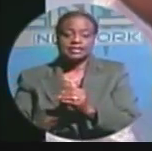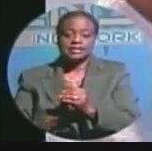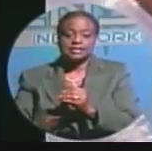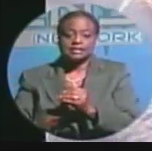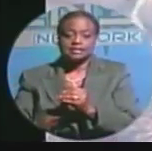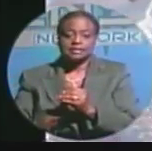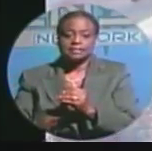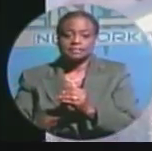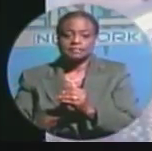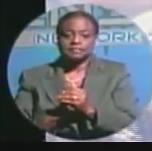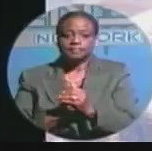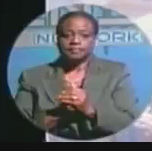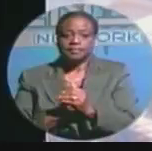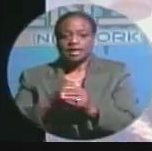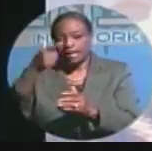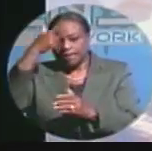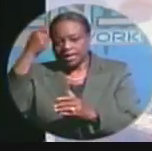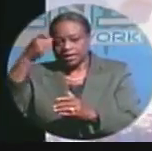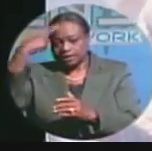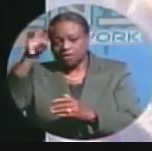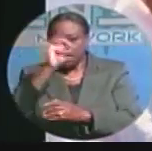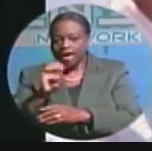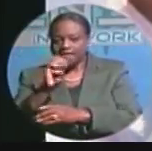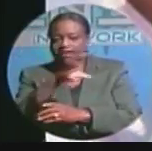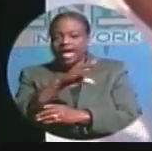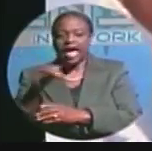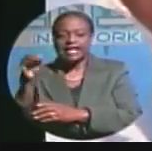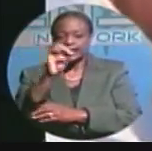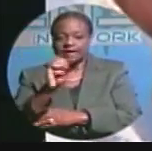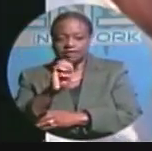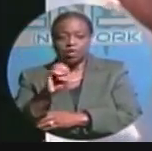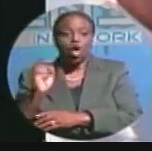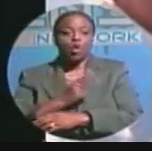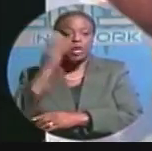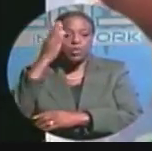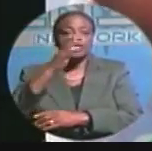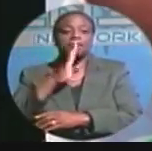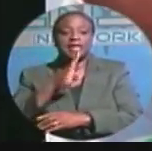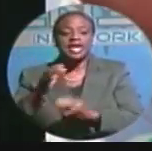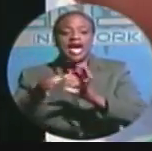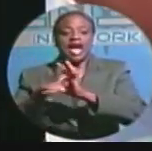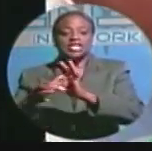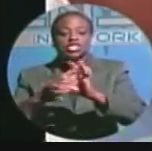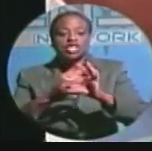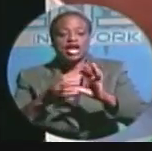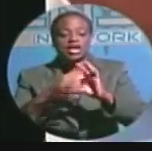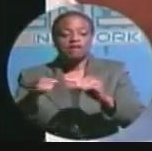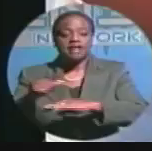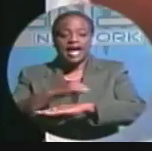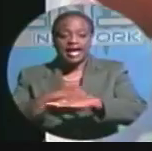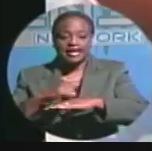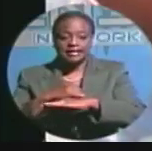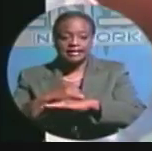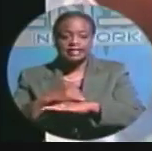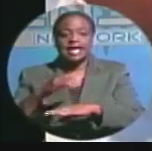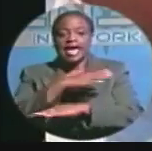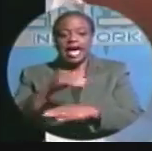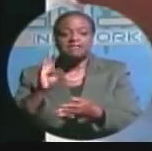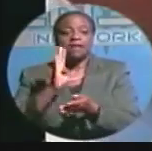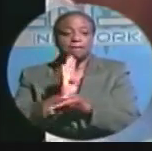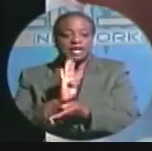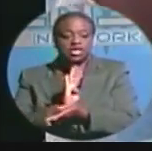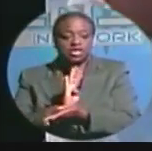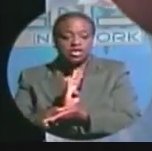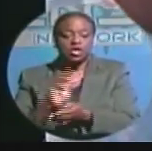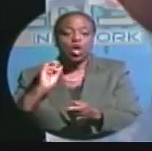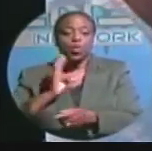And so, because forever and forever, we're going to be a chain of islands. And I think from a budgetary point of view, we must do our best